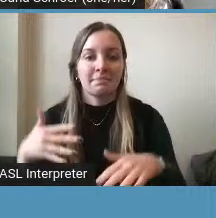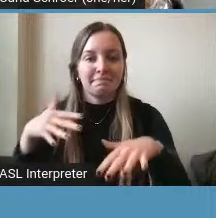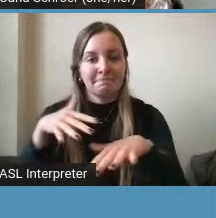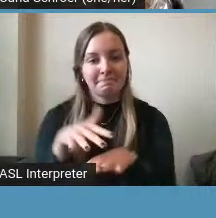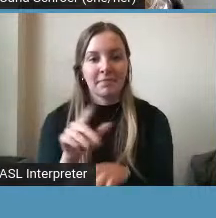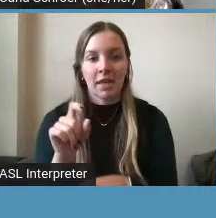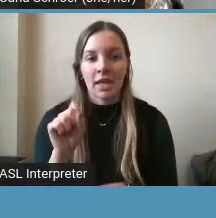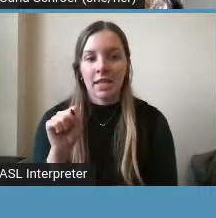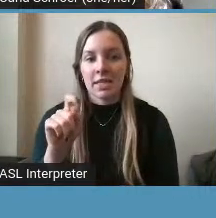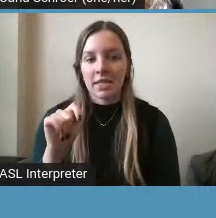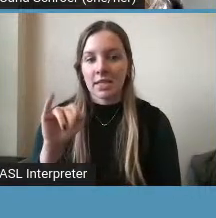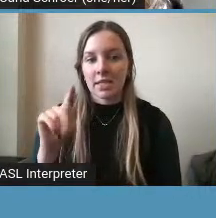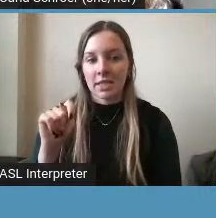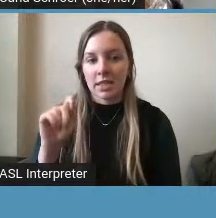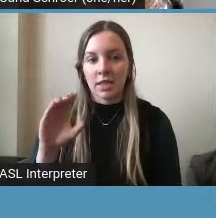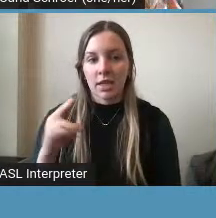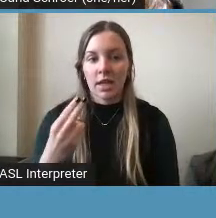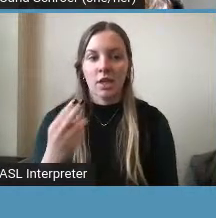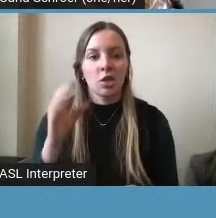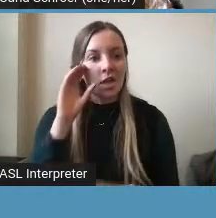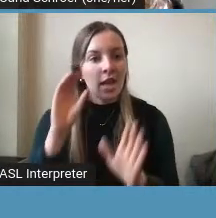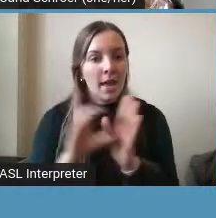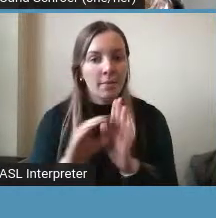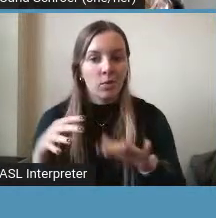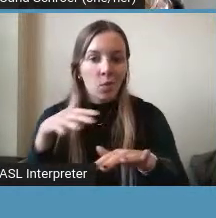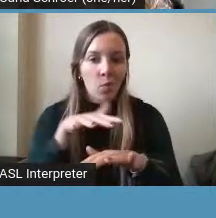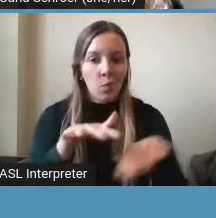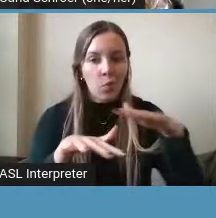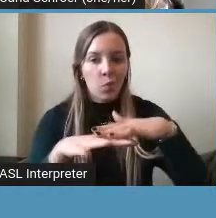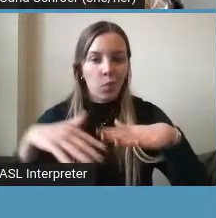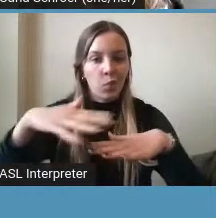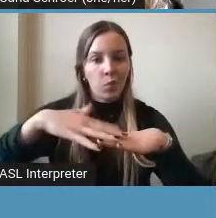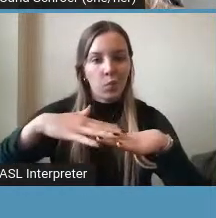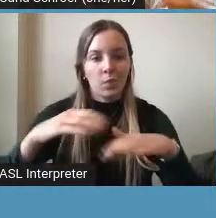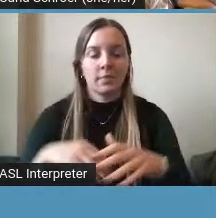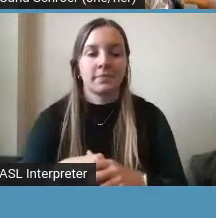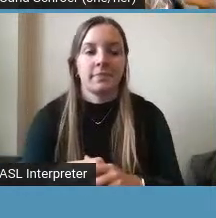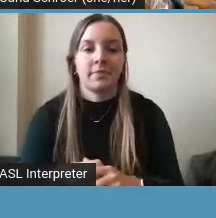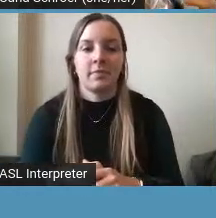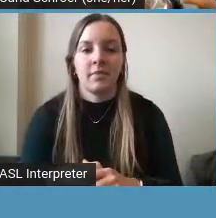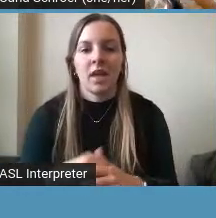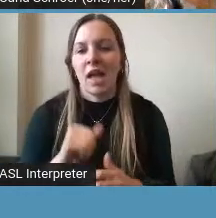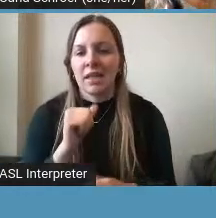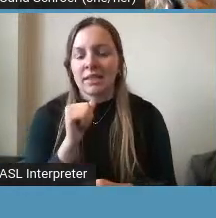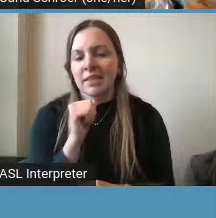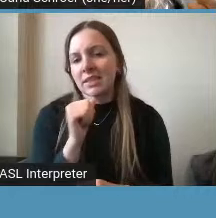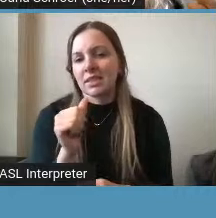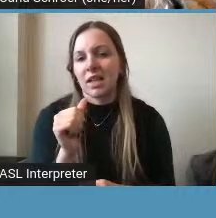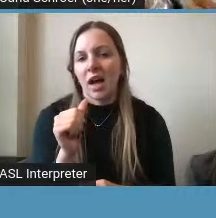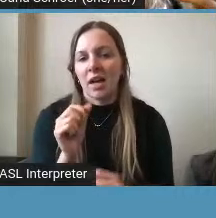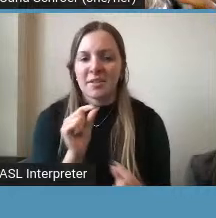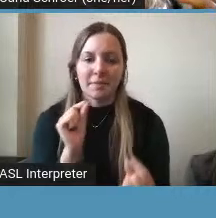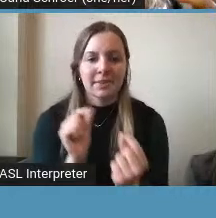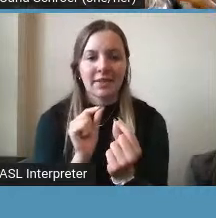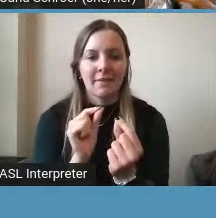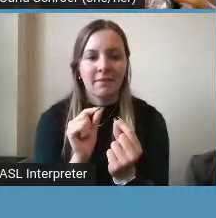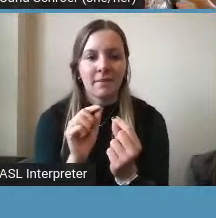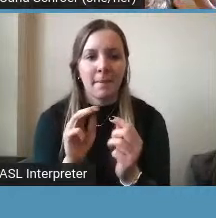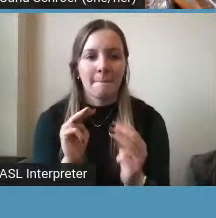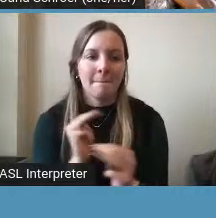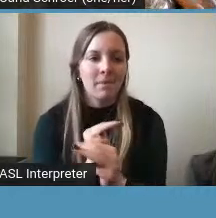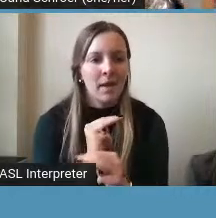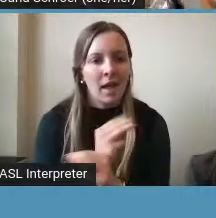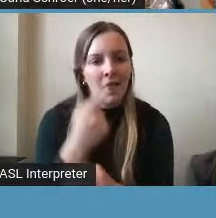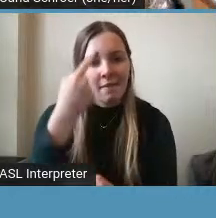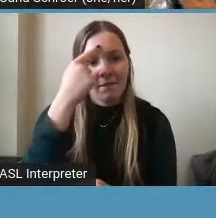this case, there is no geometry. And what I mean by that is that there's